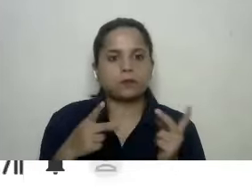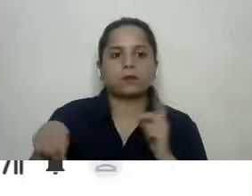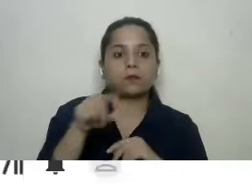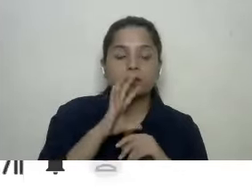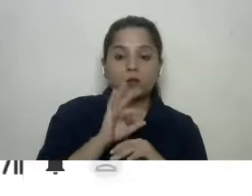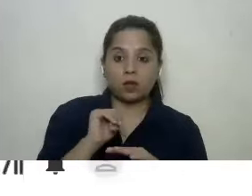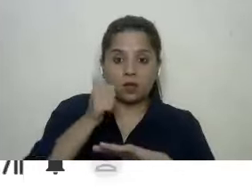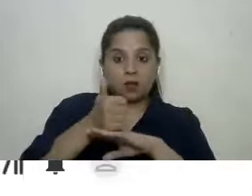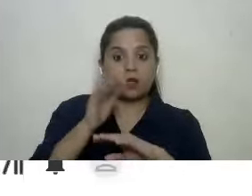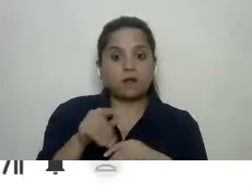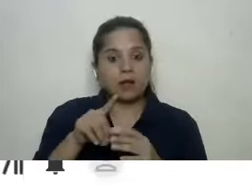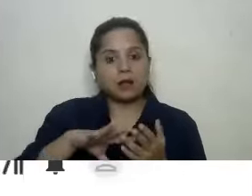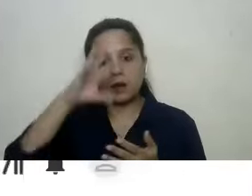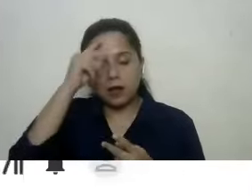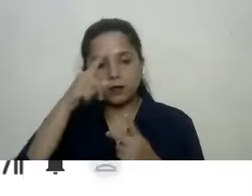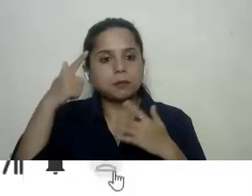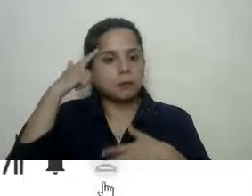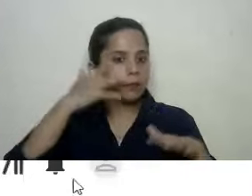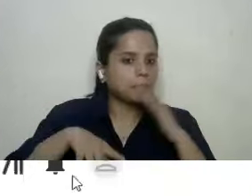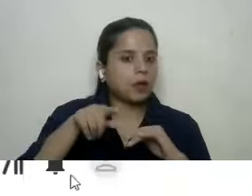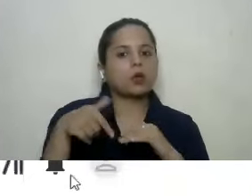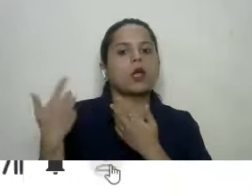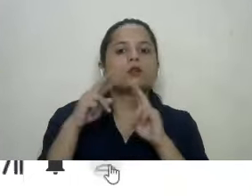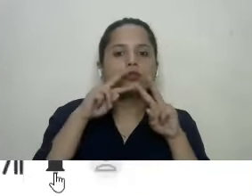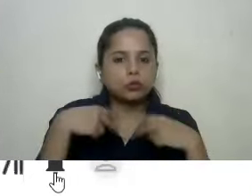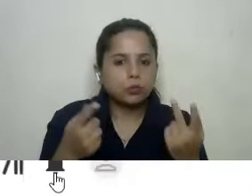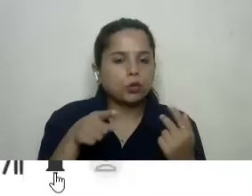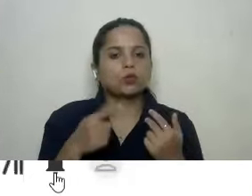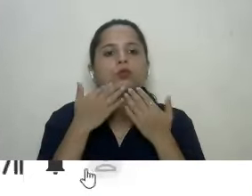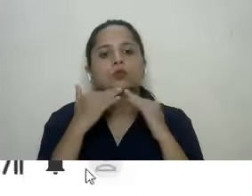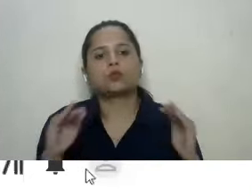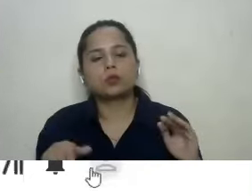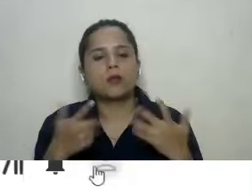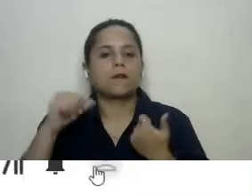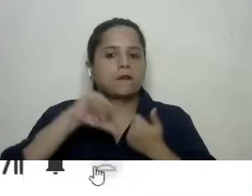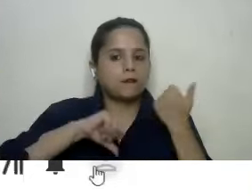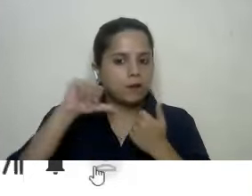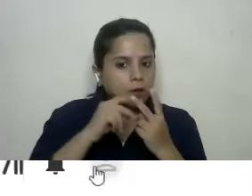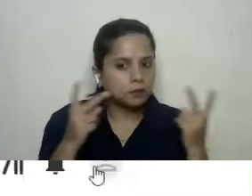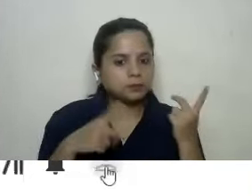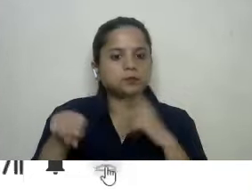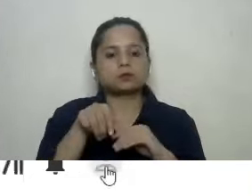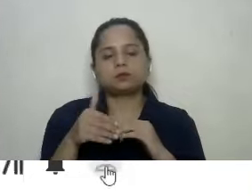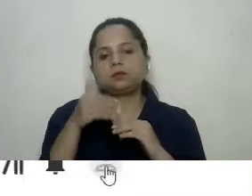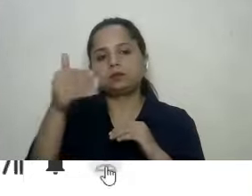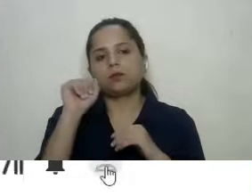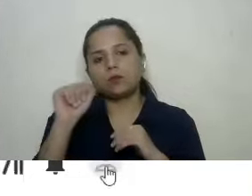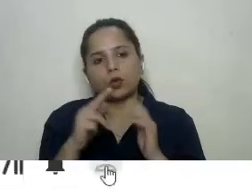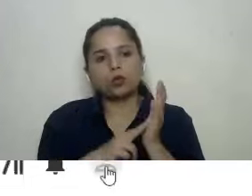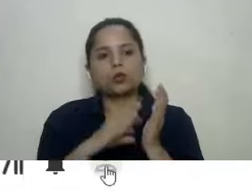activity or a lesson plan, you can get responses about the student activity and the feedback, and that will come under your